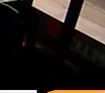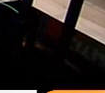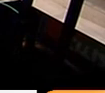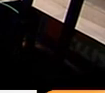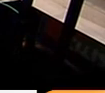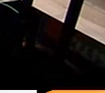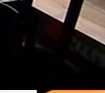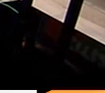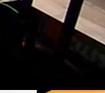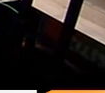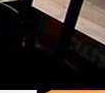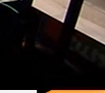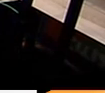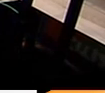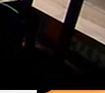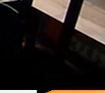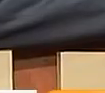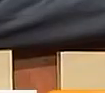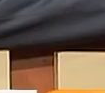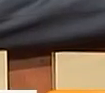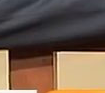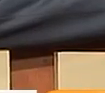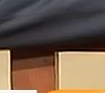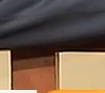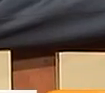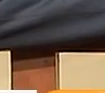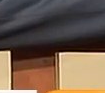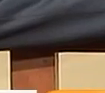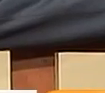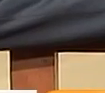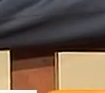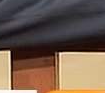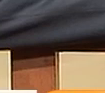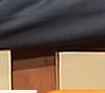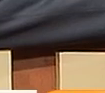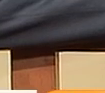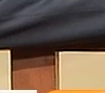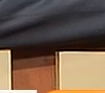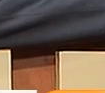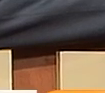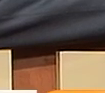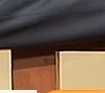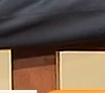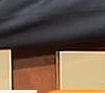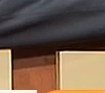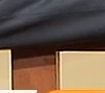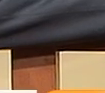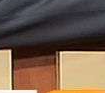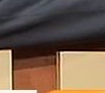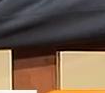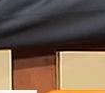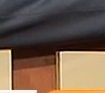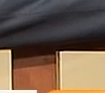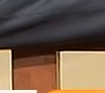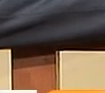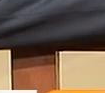Well, I have been a country's foreign minister, and everybody will tell you, in the Republic of South Sudan,